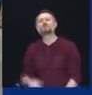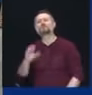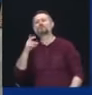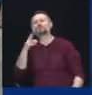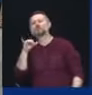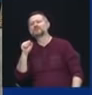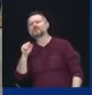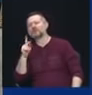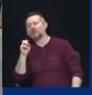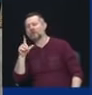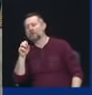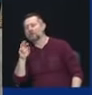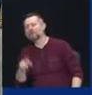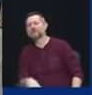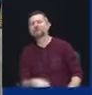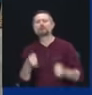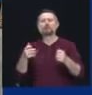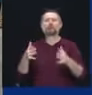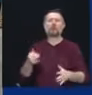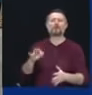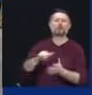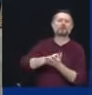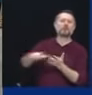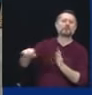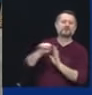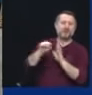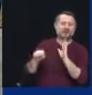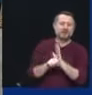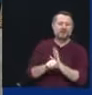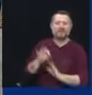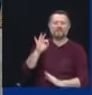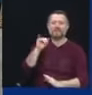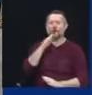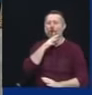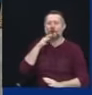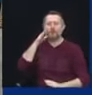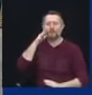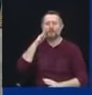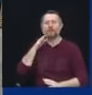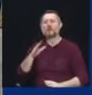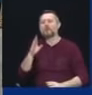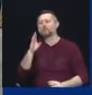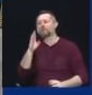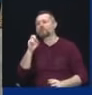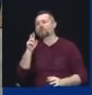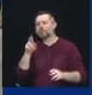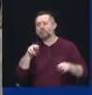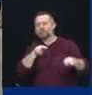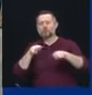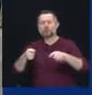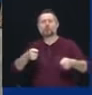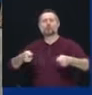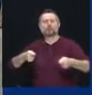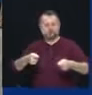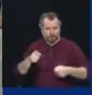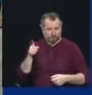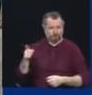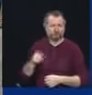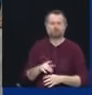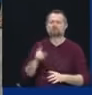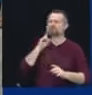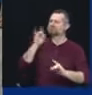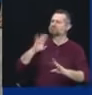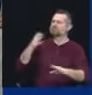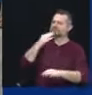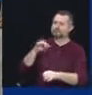Bureau. And the Farm Bureau does really a magnificent service for not just the farm